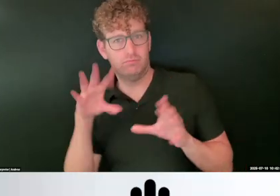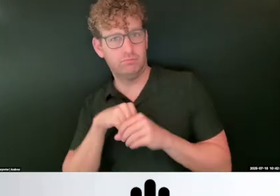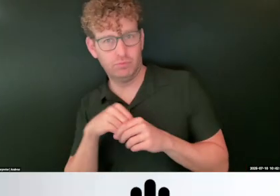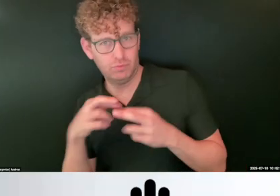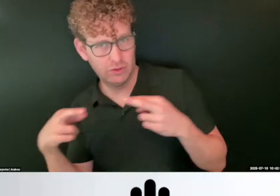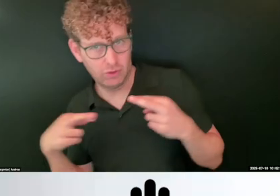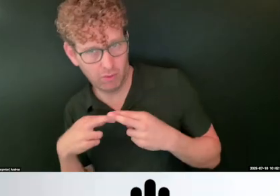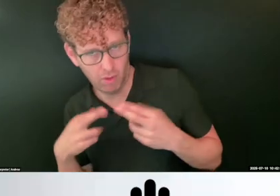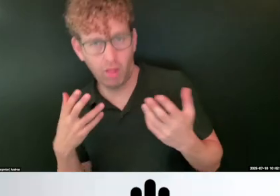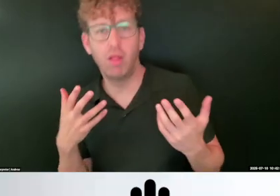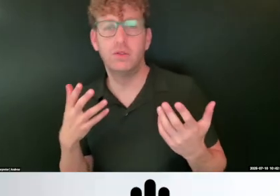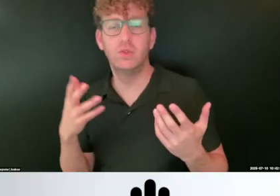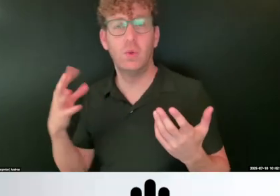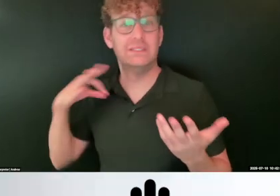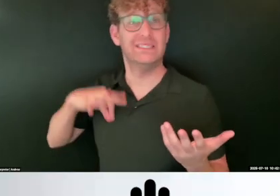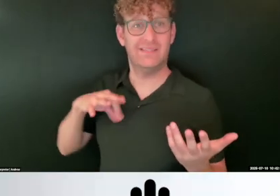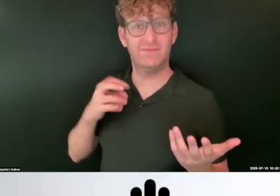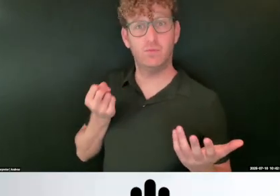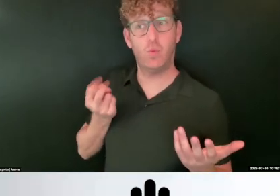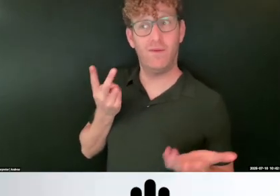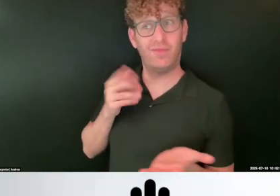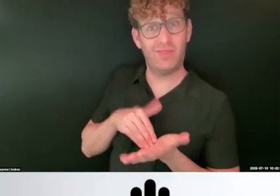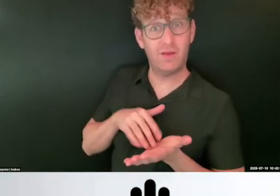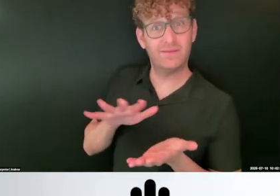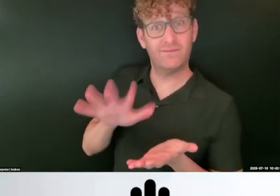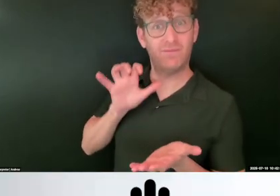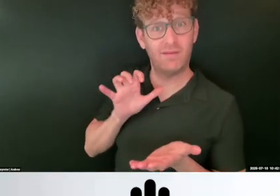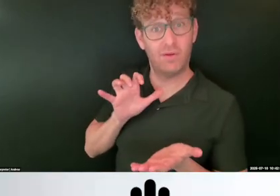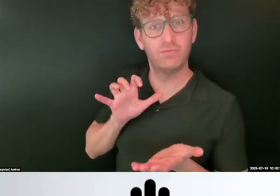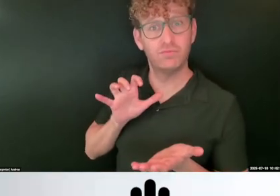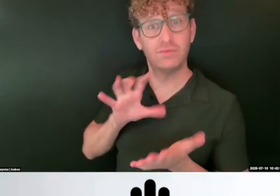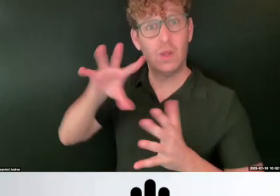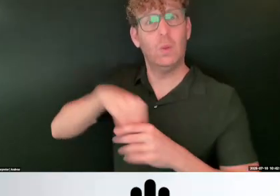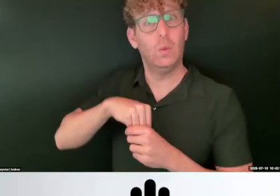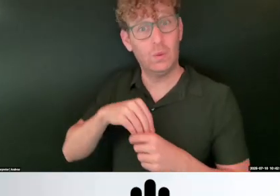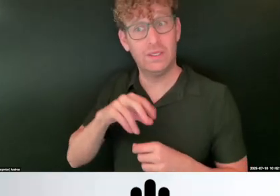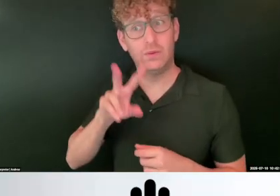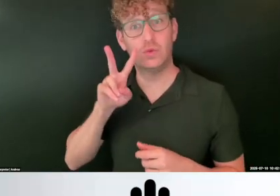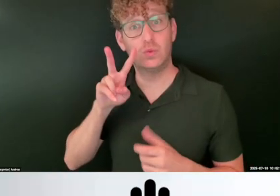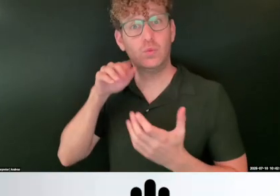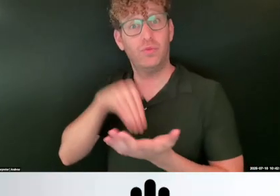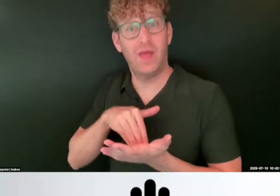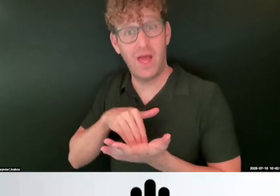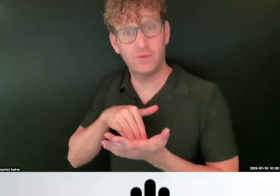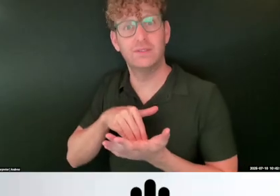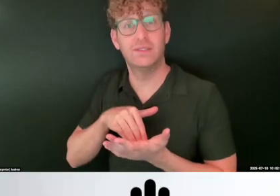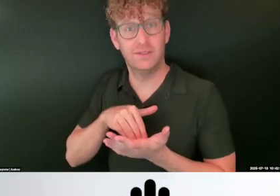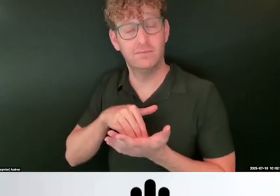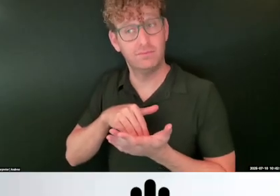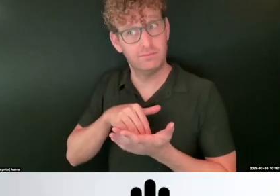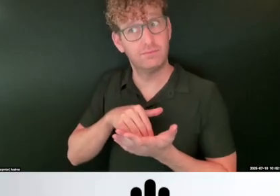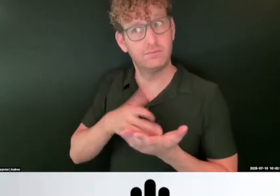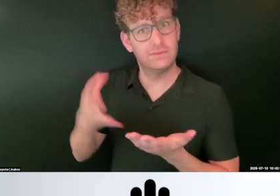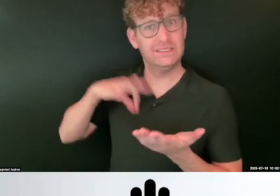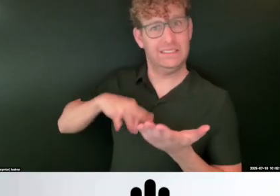$12,500, not yet including a $2,000 charge card incentive. And then for the financing assistance portion, that is